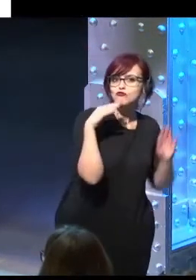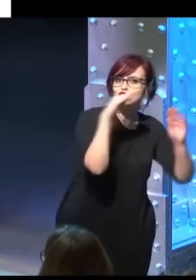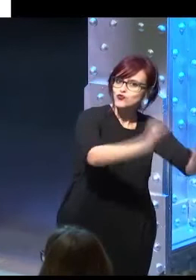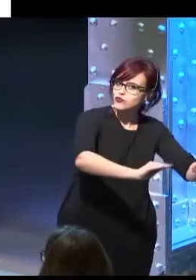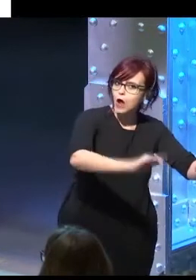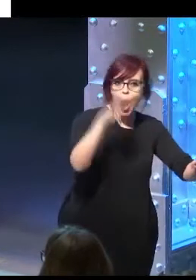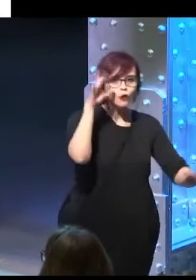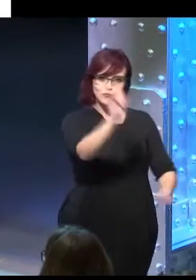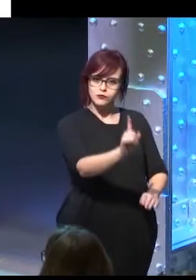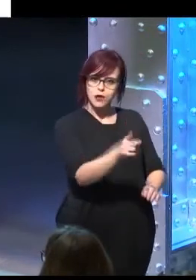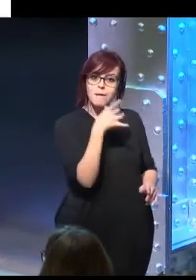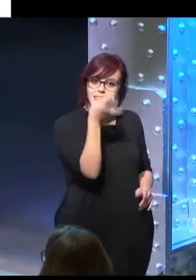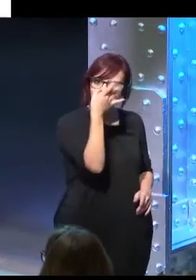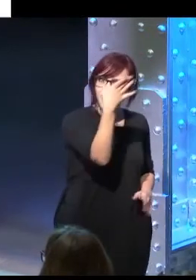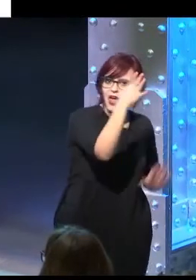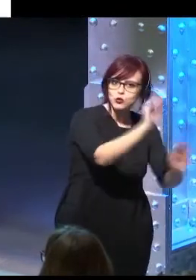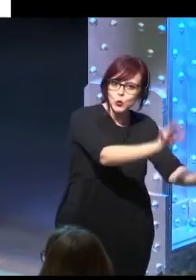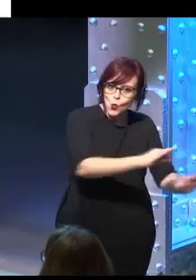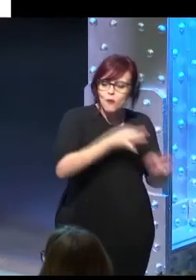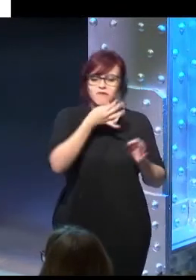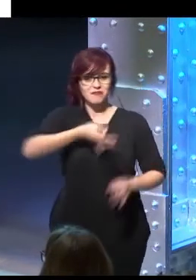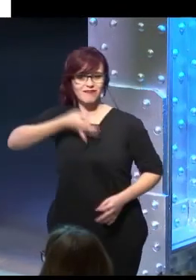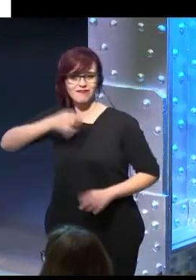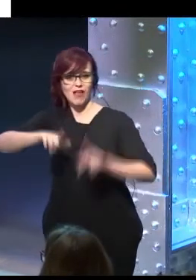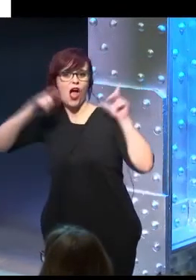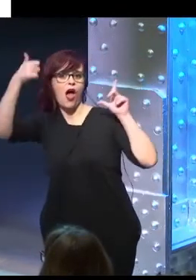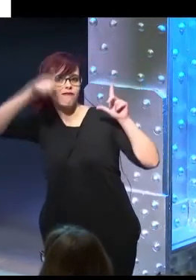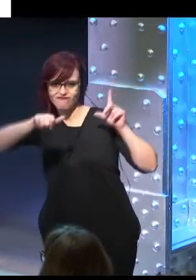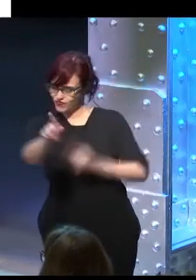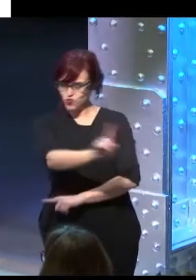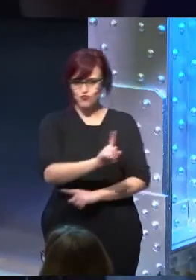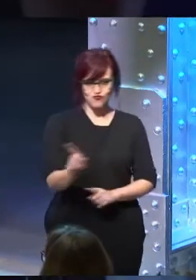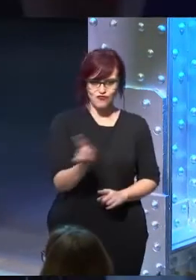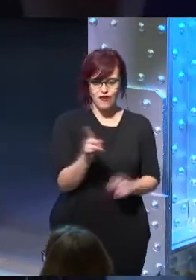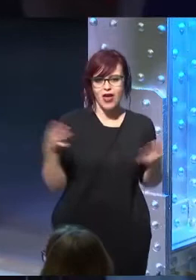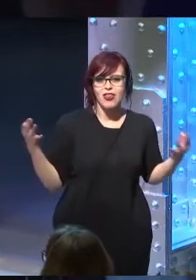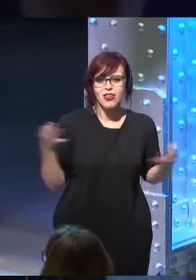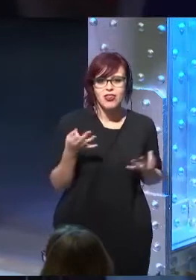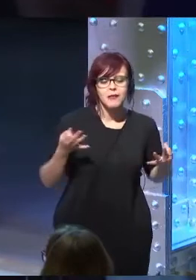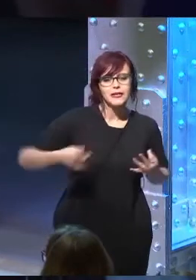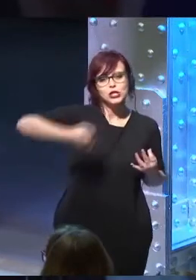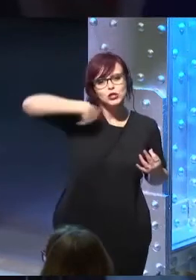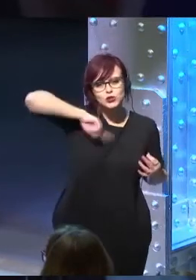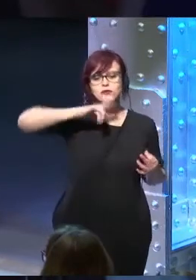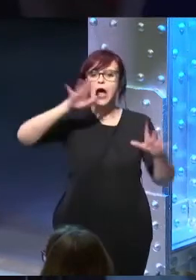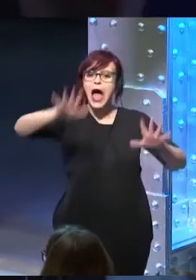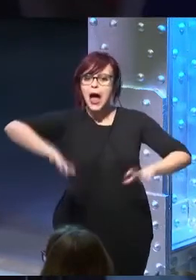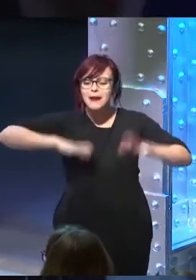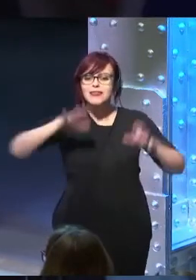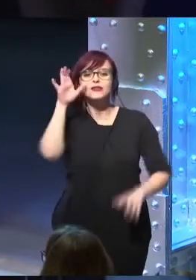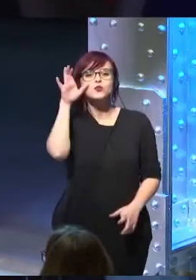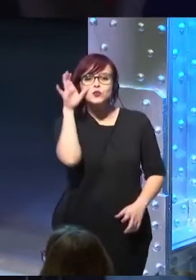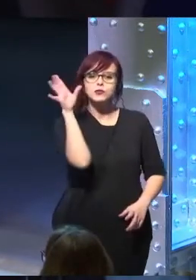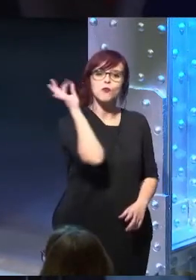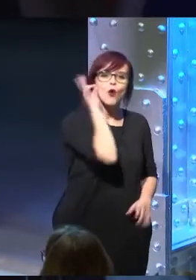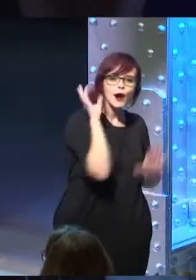out. But the question is, how do we get to hear them? How do we learn to hear them? And what's the remedy?